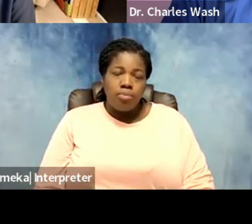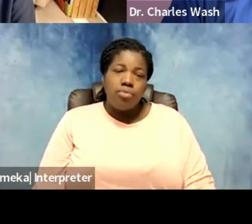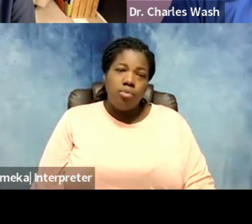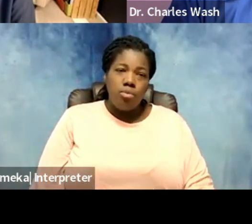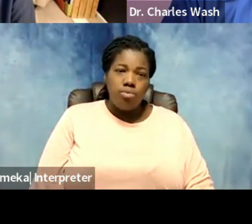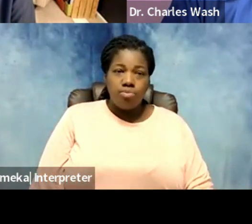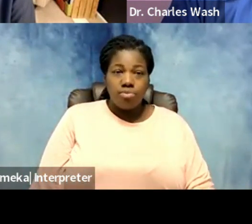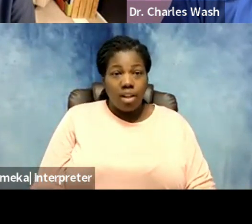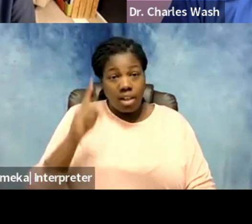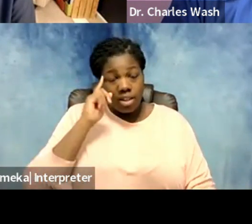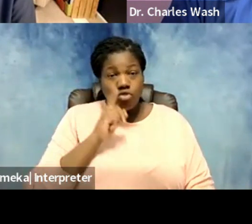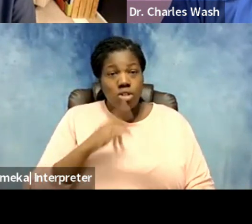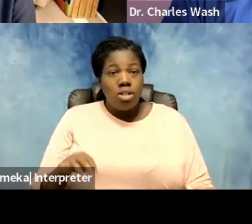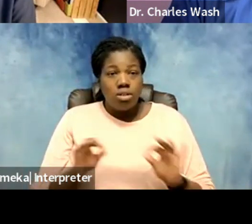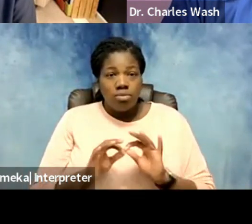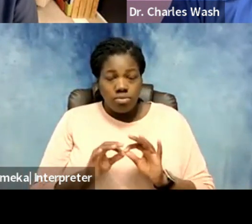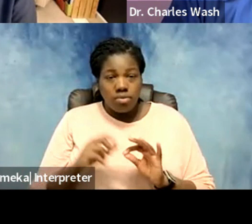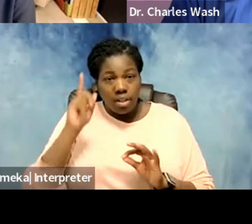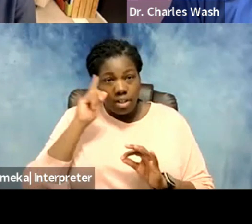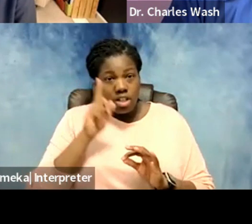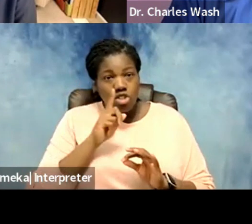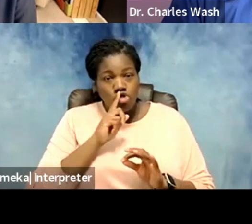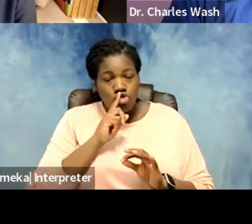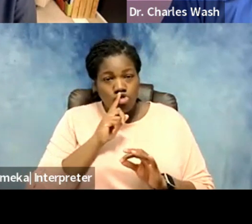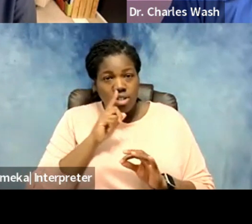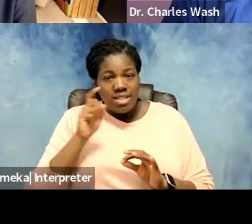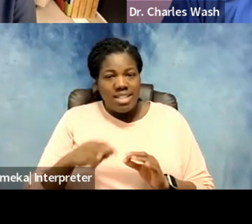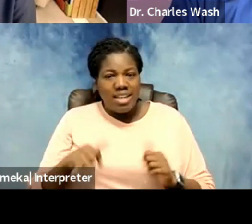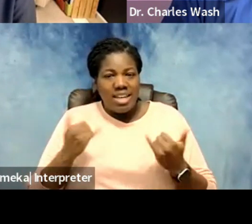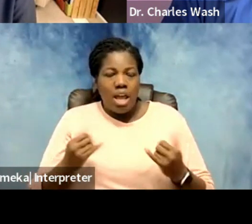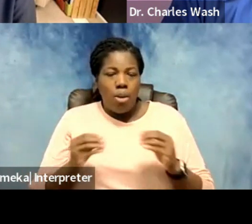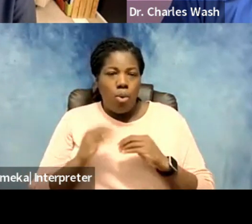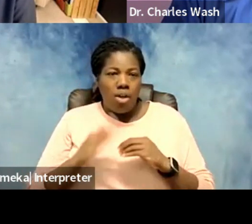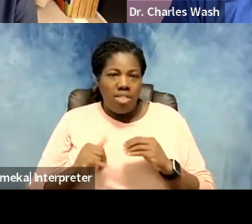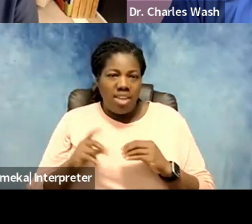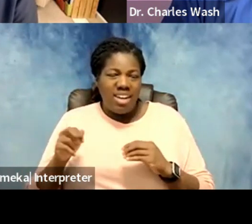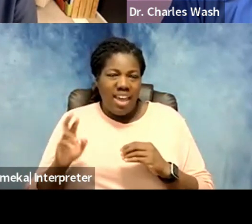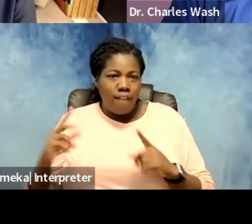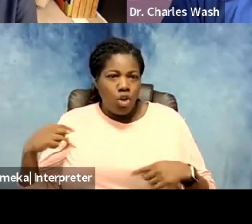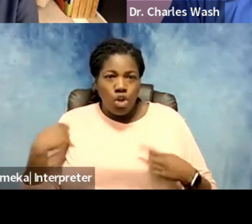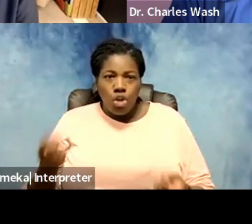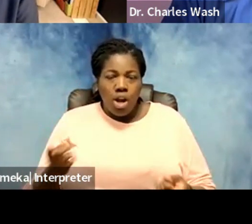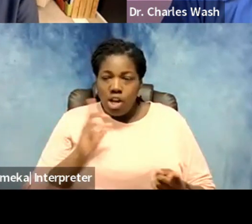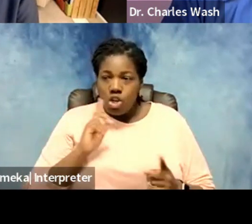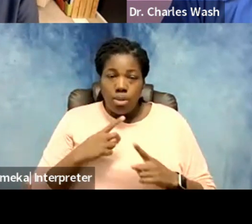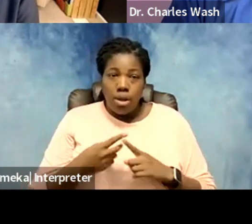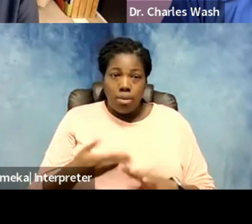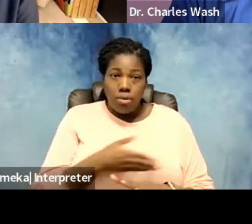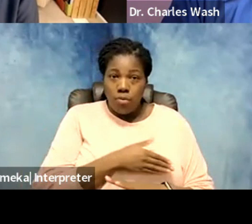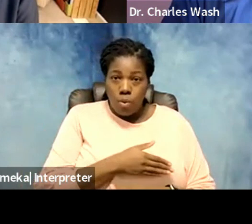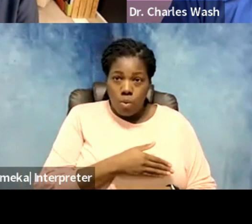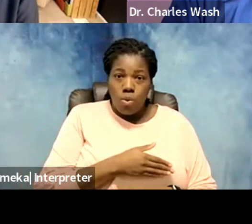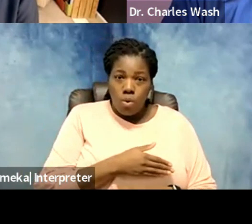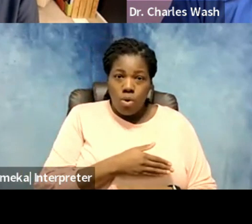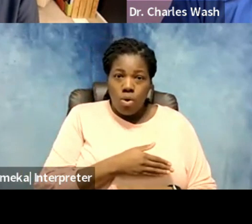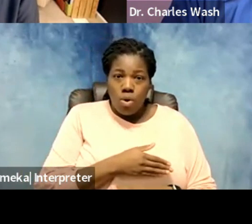And I think it's needed, right? I think it's needed now more than ever, because I talked about the problem early on. And